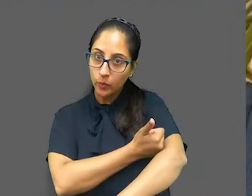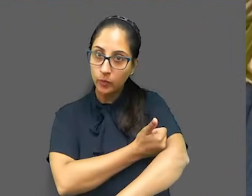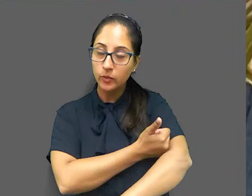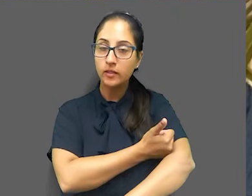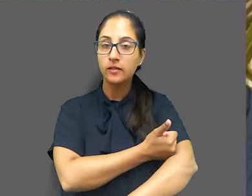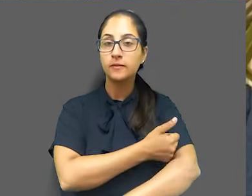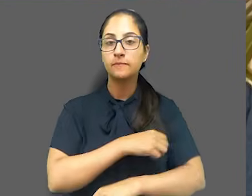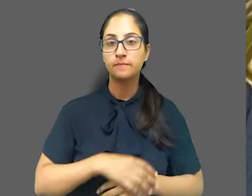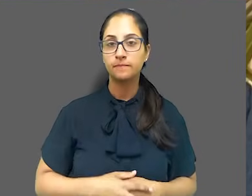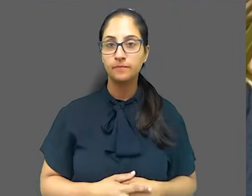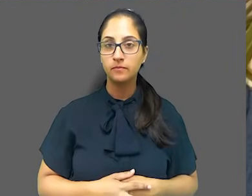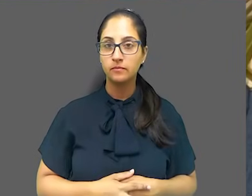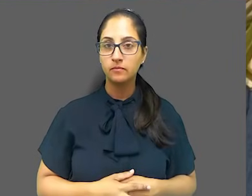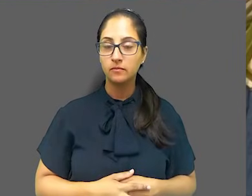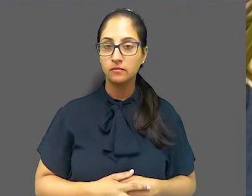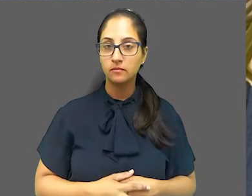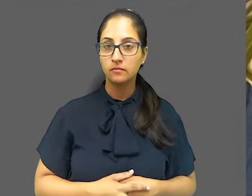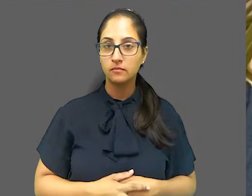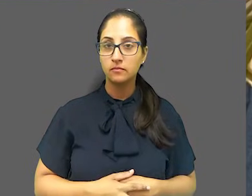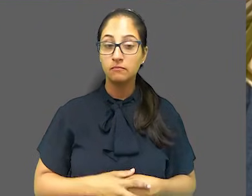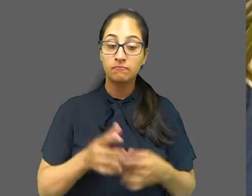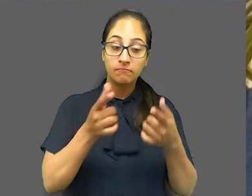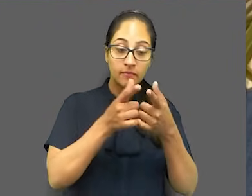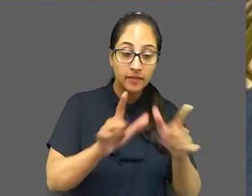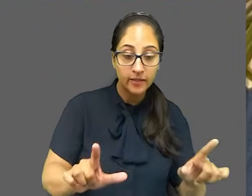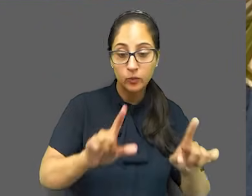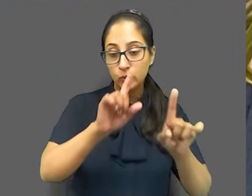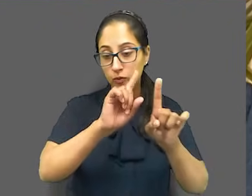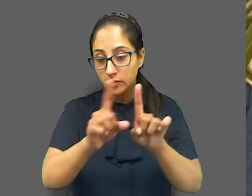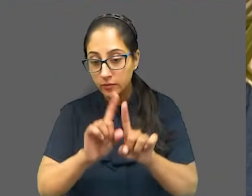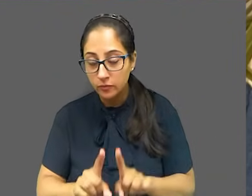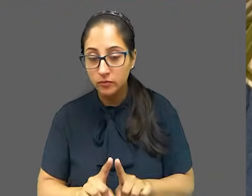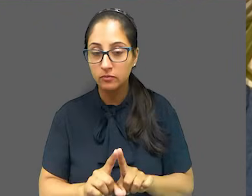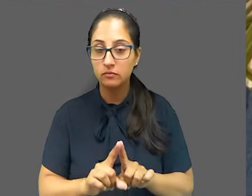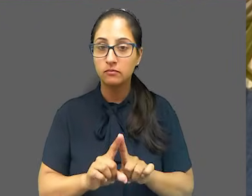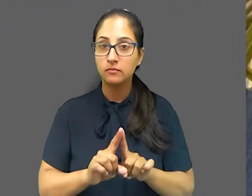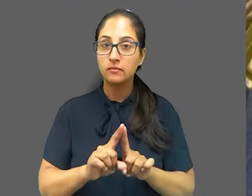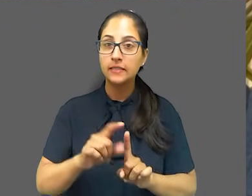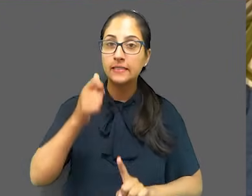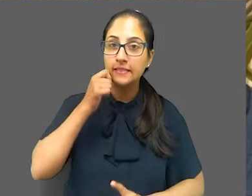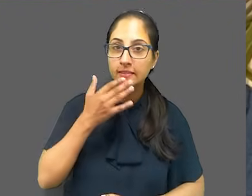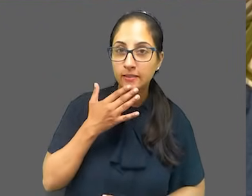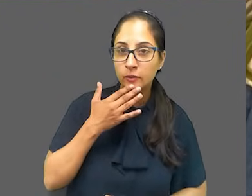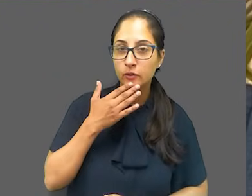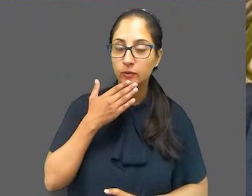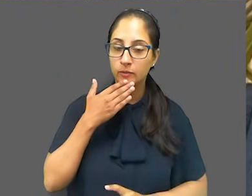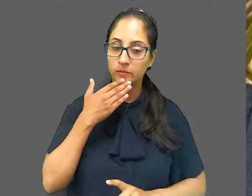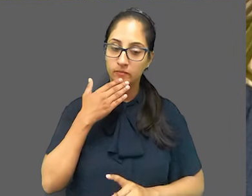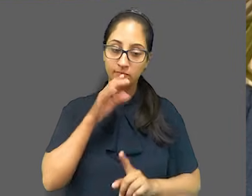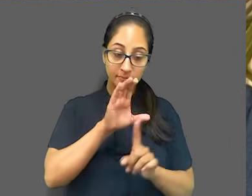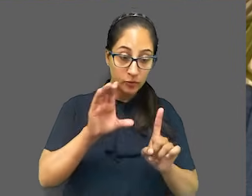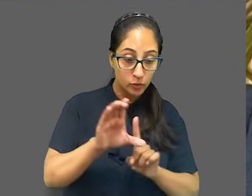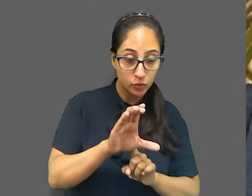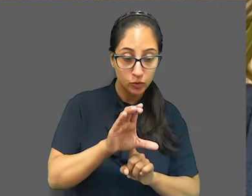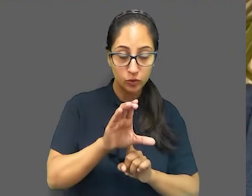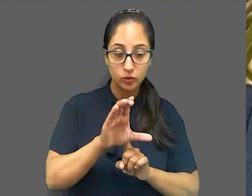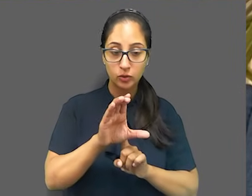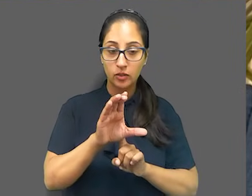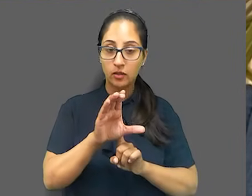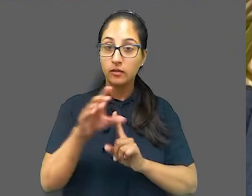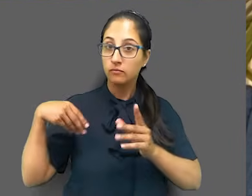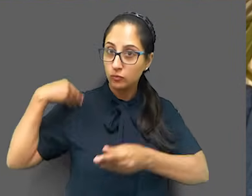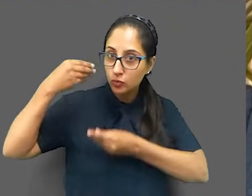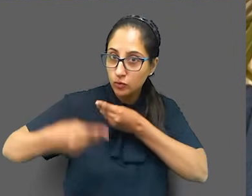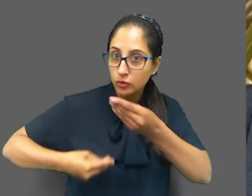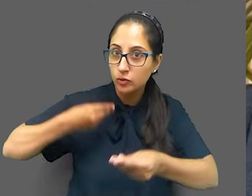or diverse interpretations, differences in languages, in ethnicities, in cultures,